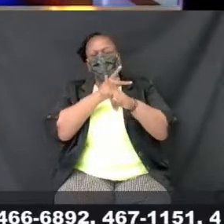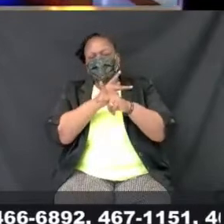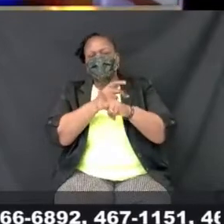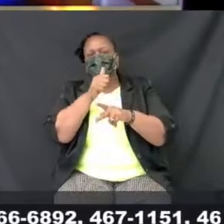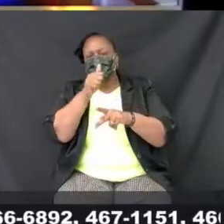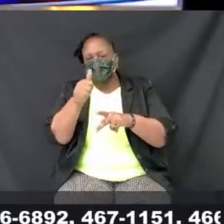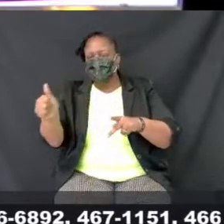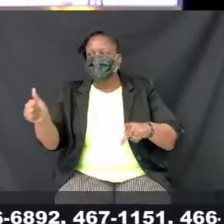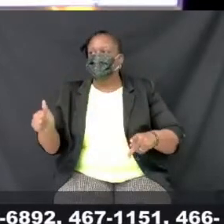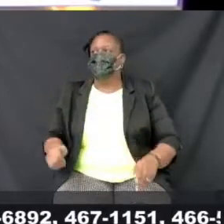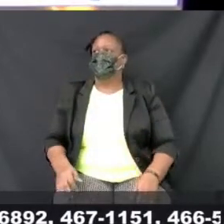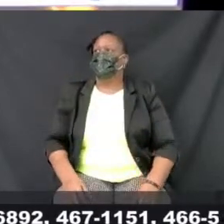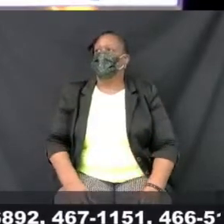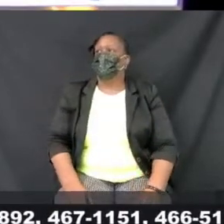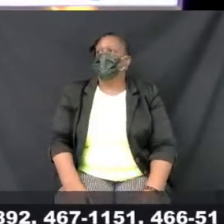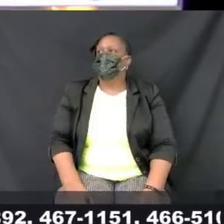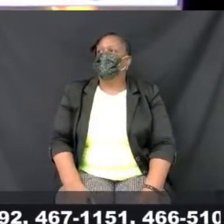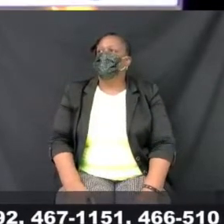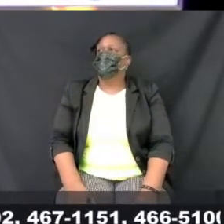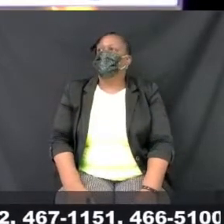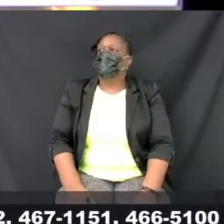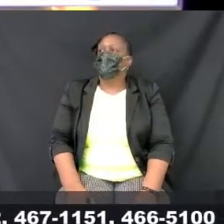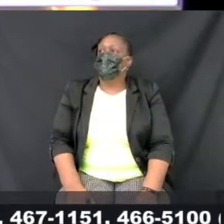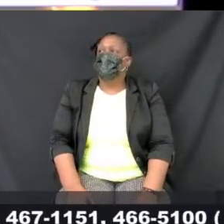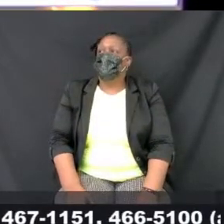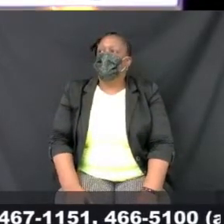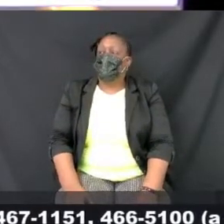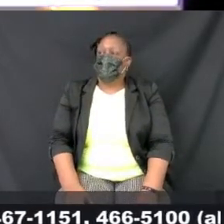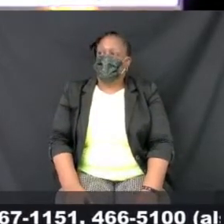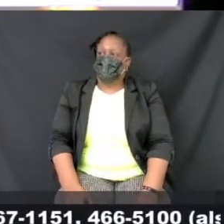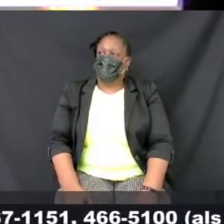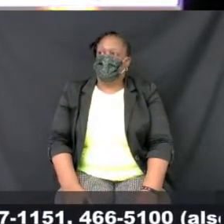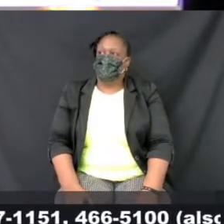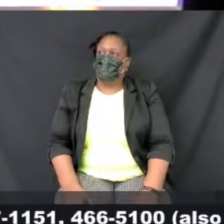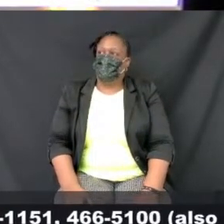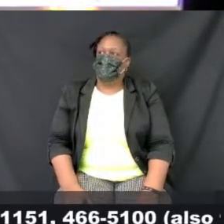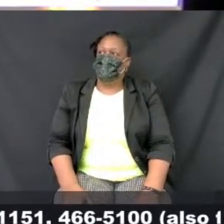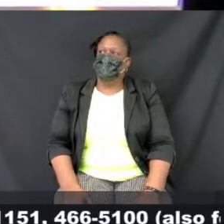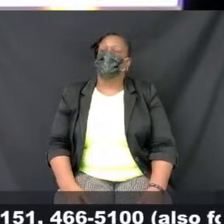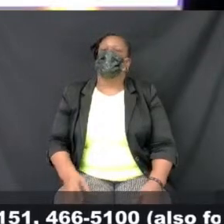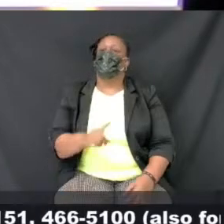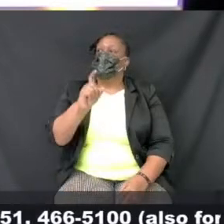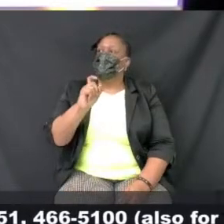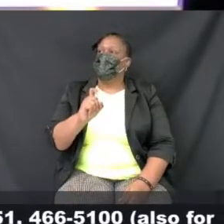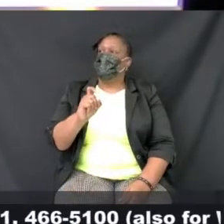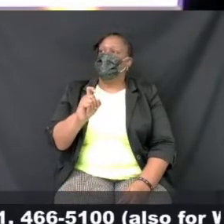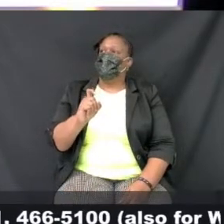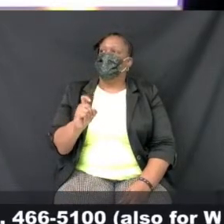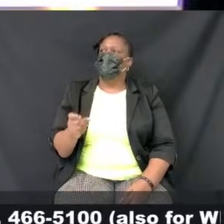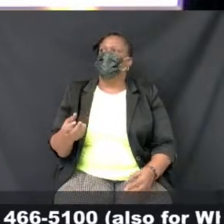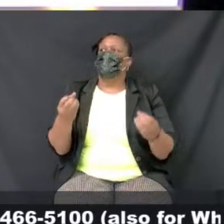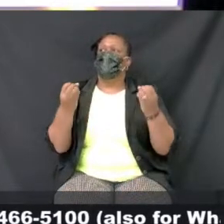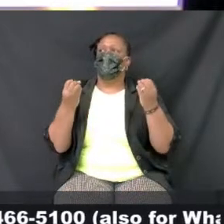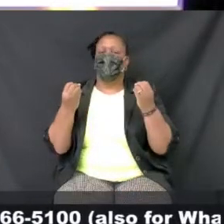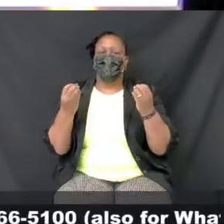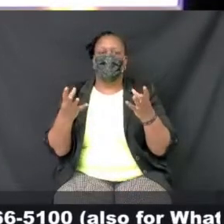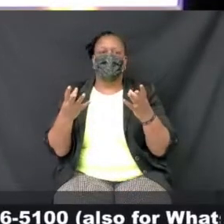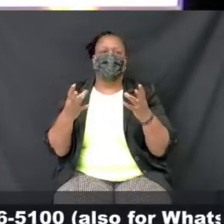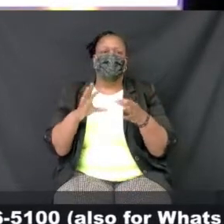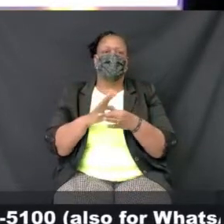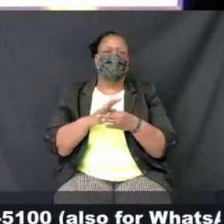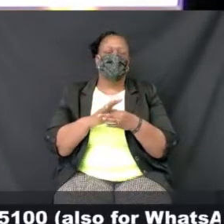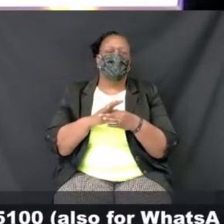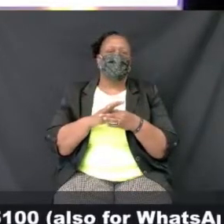And this next question, how many of the COVID-19 cases are imported